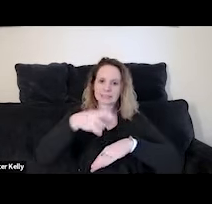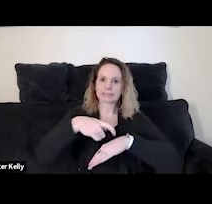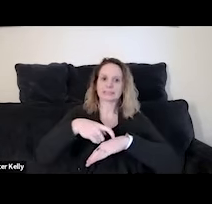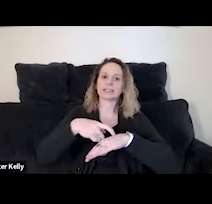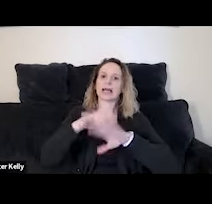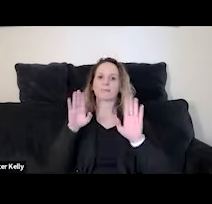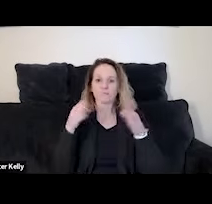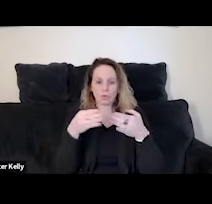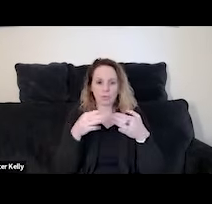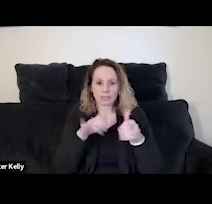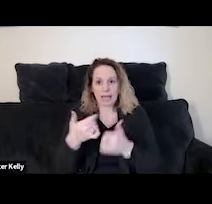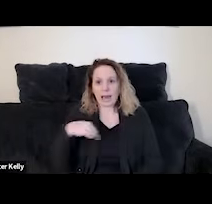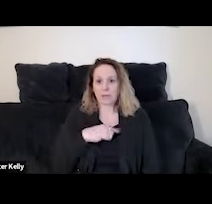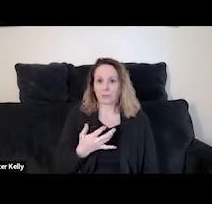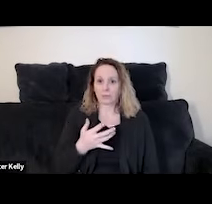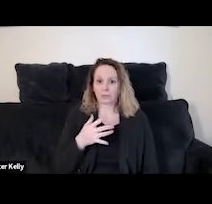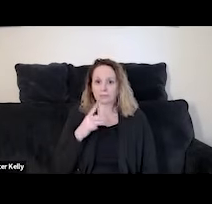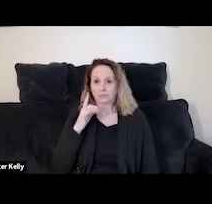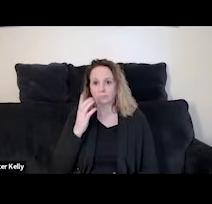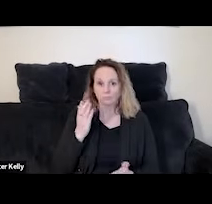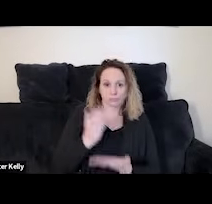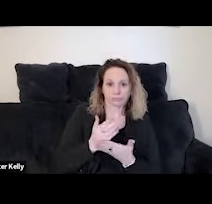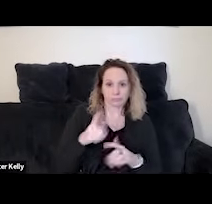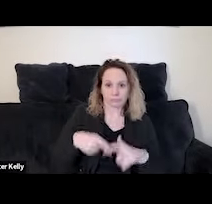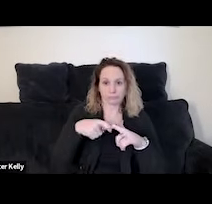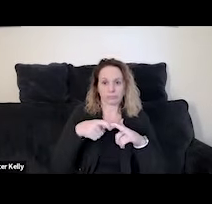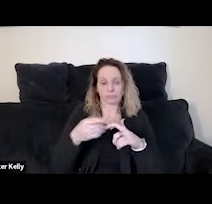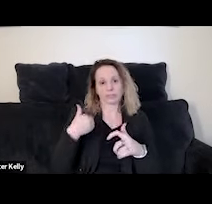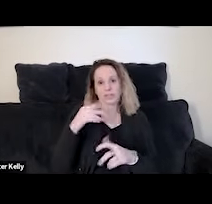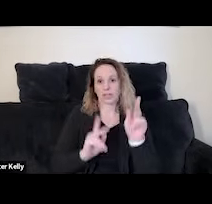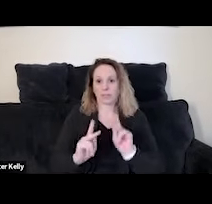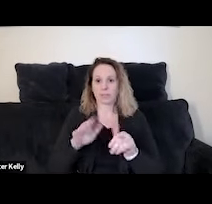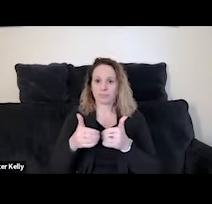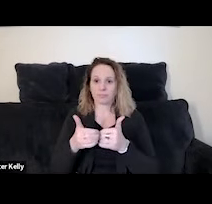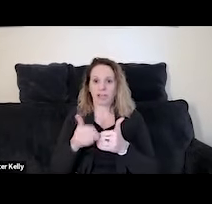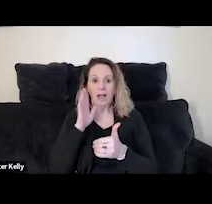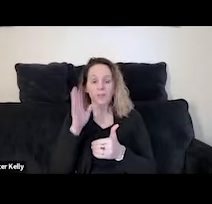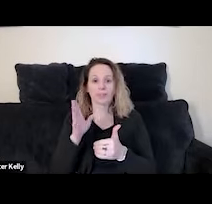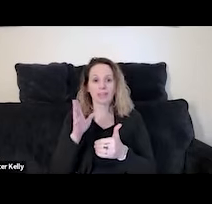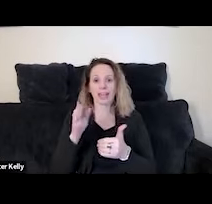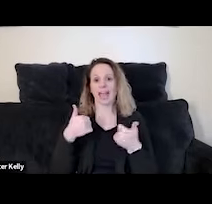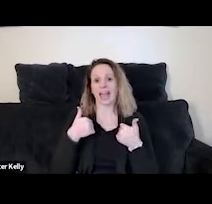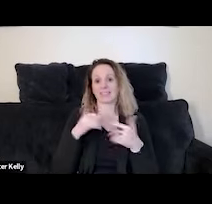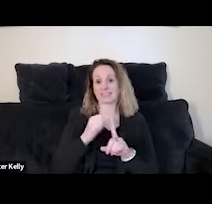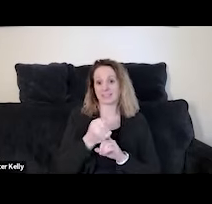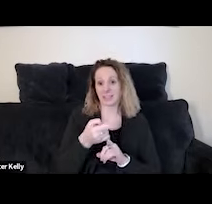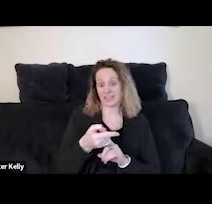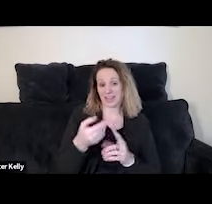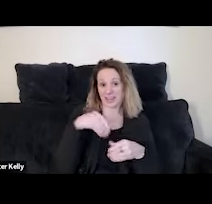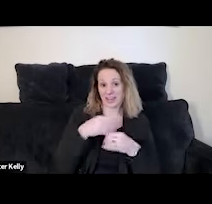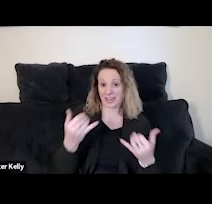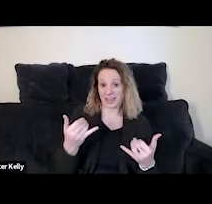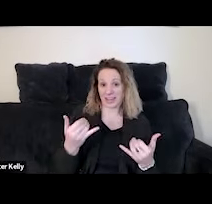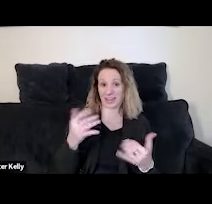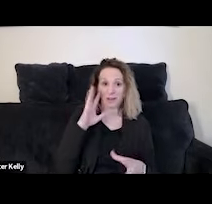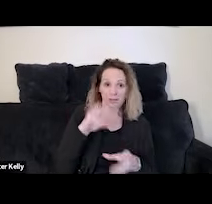understand how do we interrupt what happens for young people? How do they end up in the situations that they do, including the